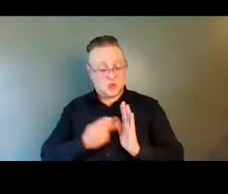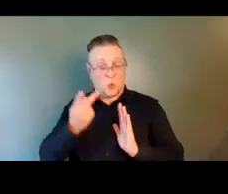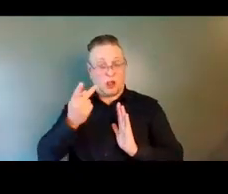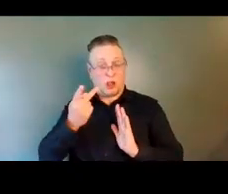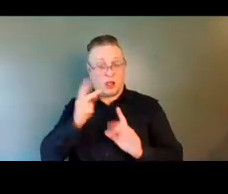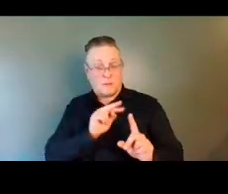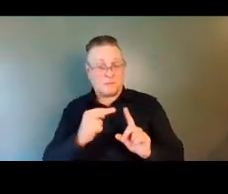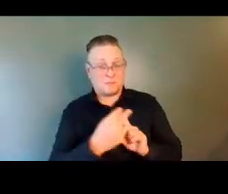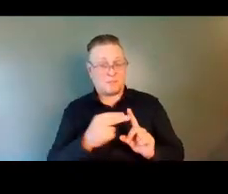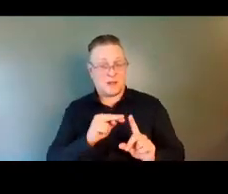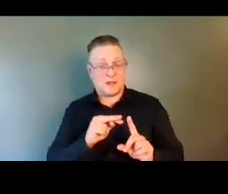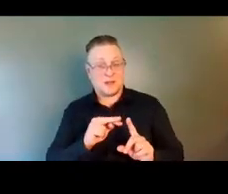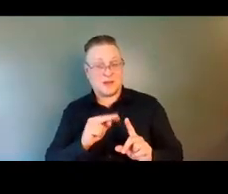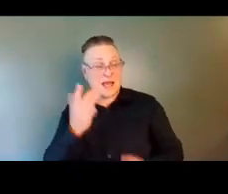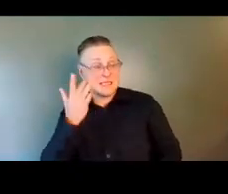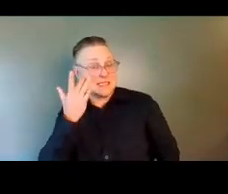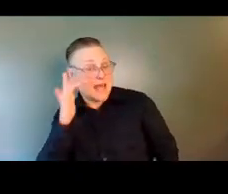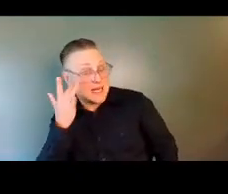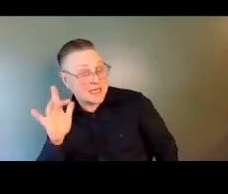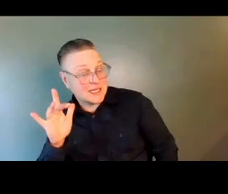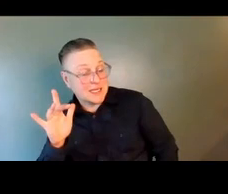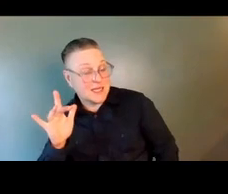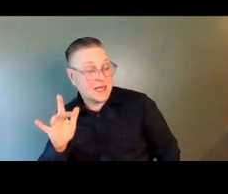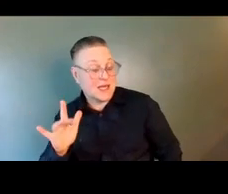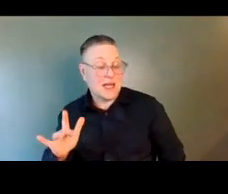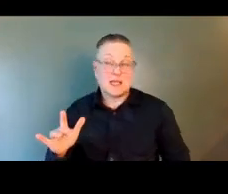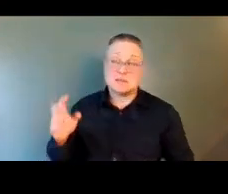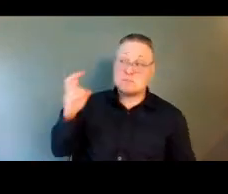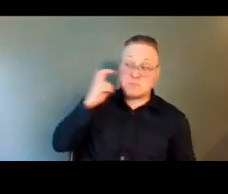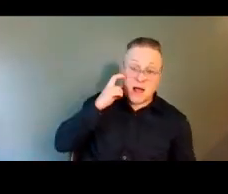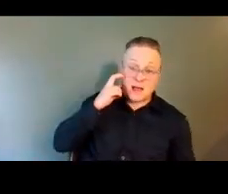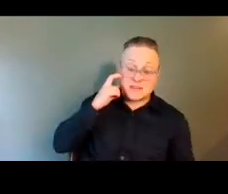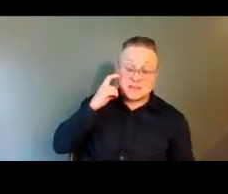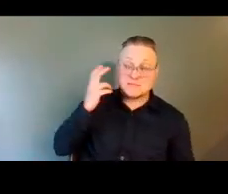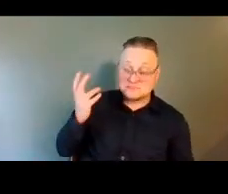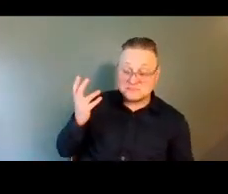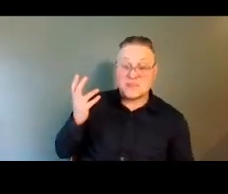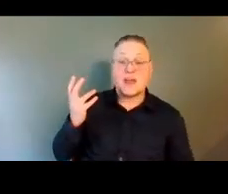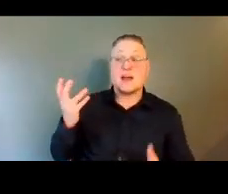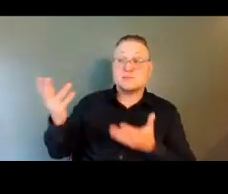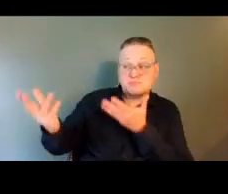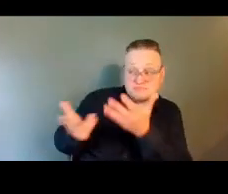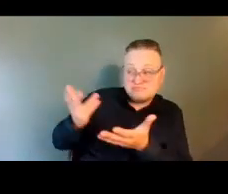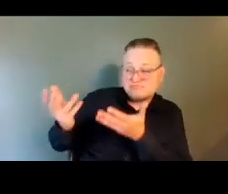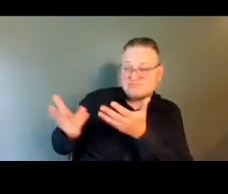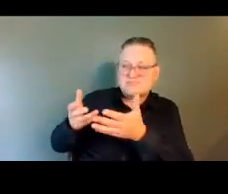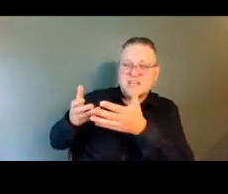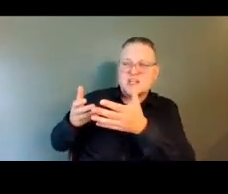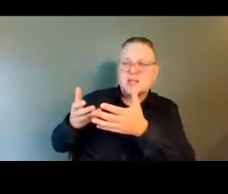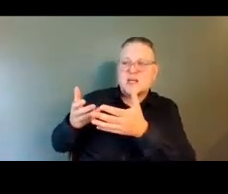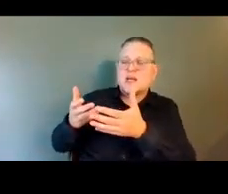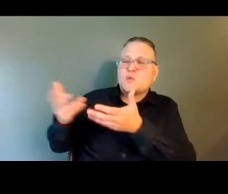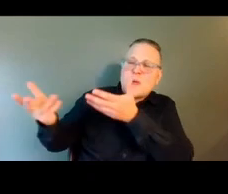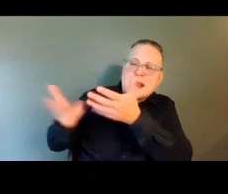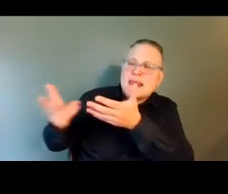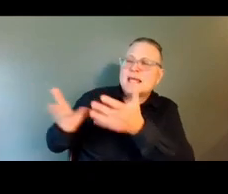of being a sighted individual and then being a non-sighted individual, I was able to relate better